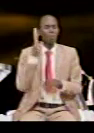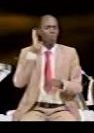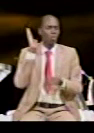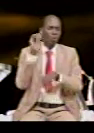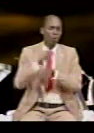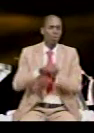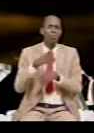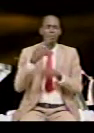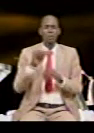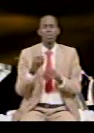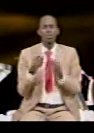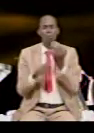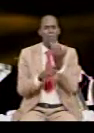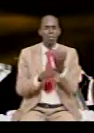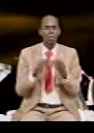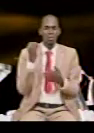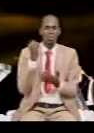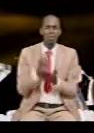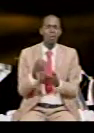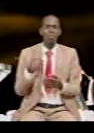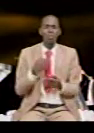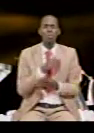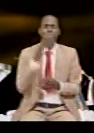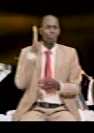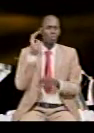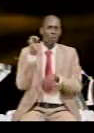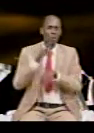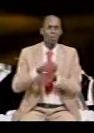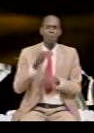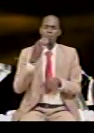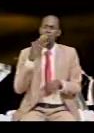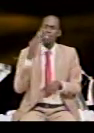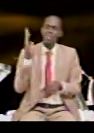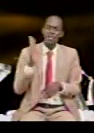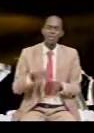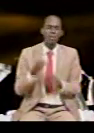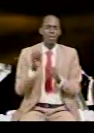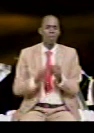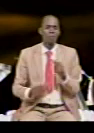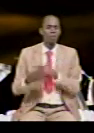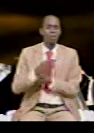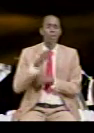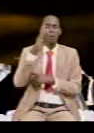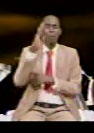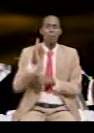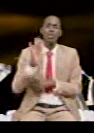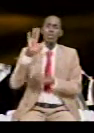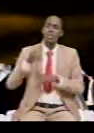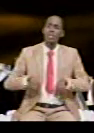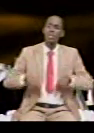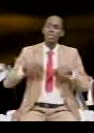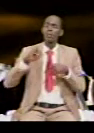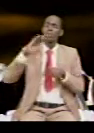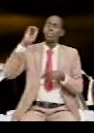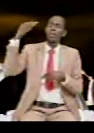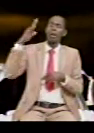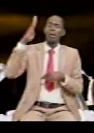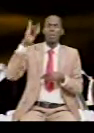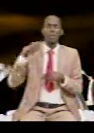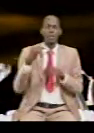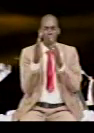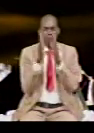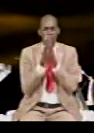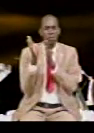We will overcome every evil every day by your living grace and by the prayer Jesus is praying for his